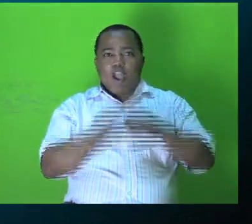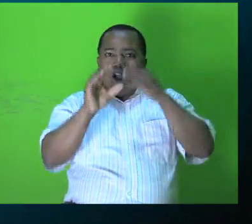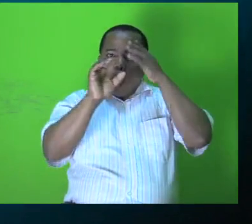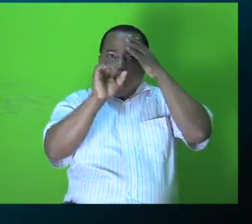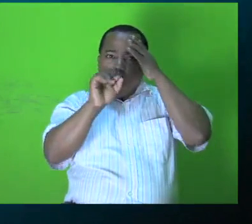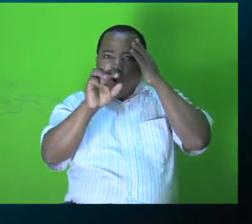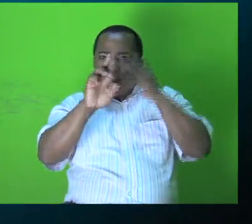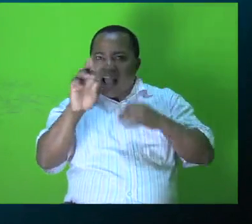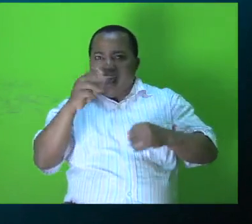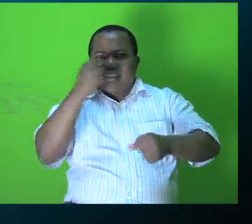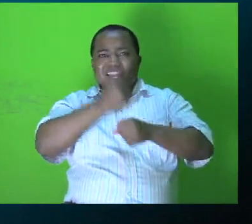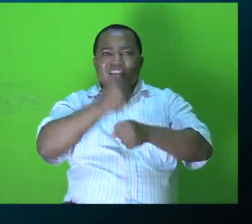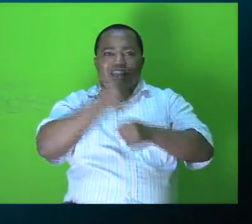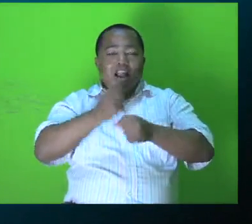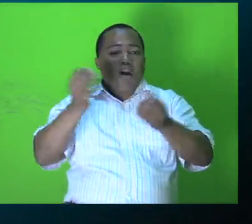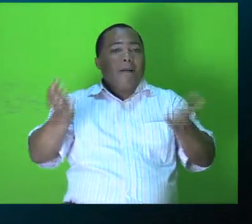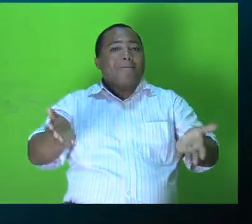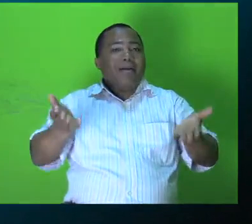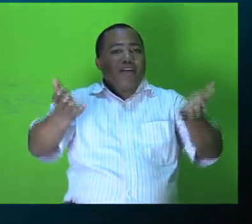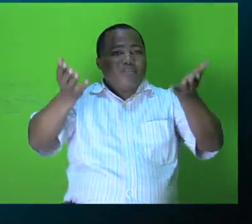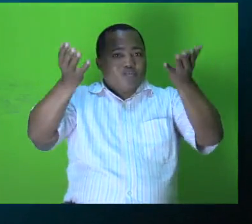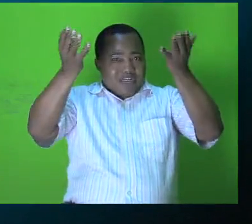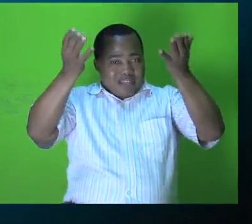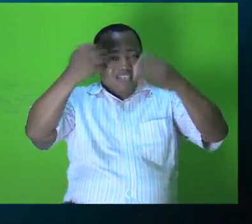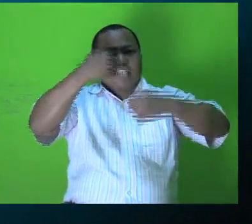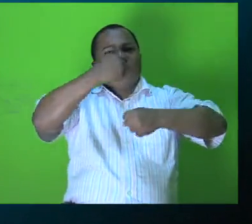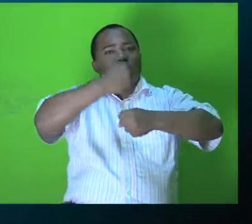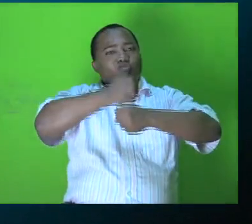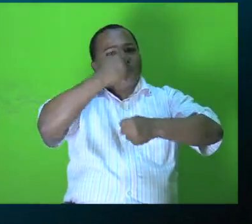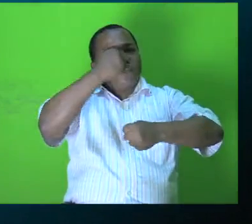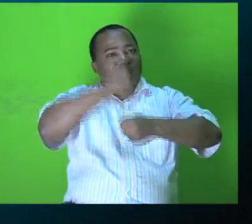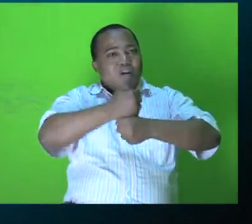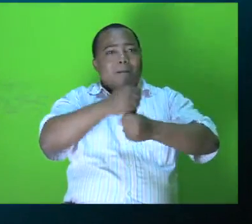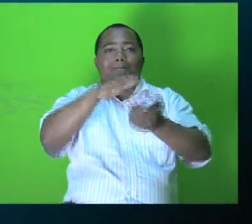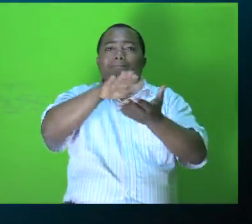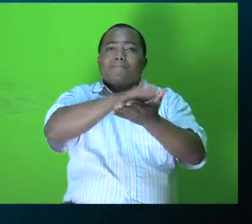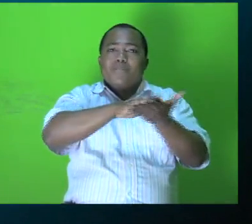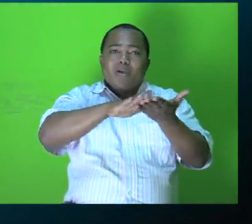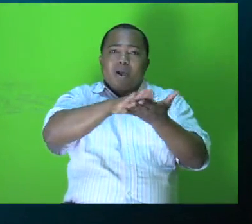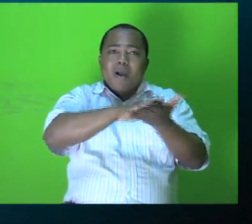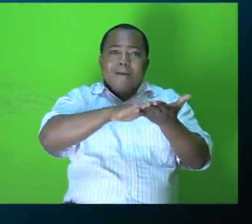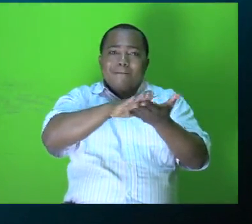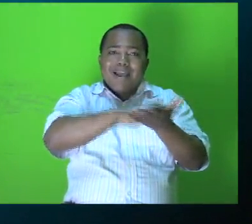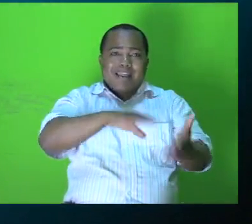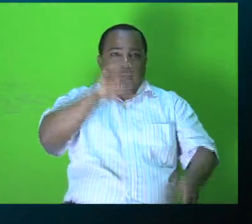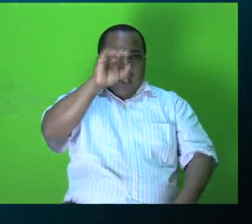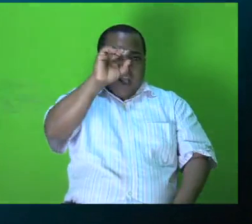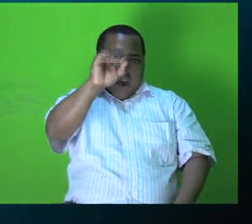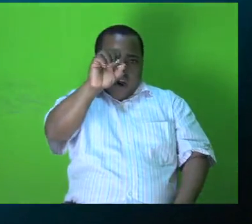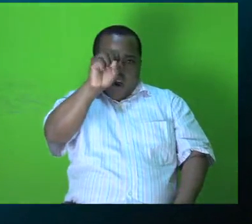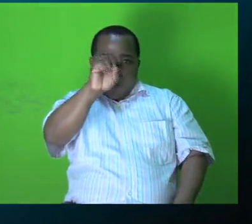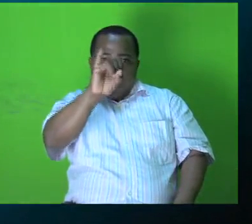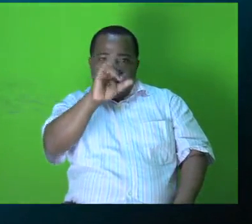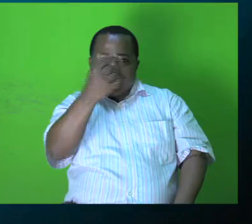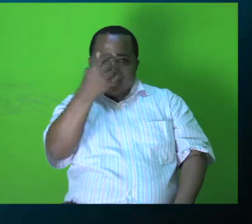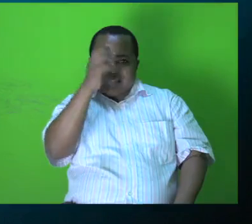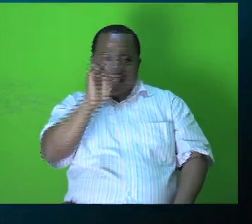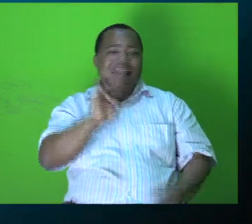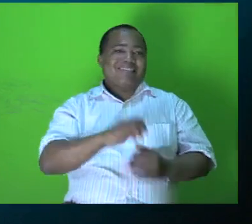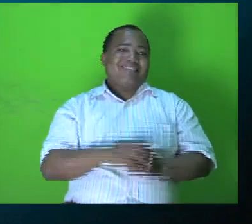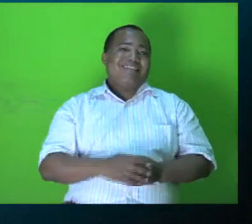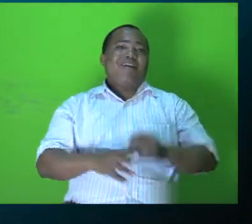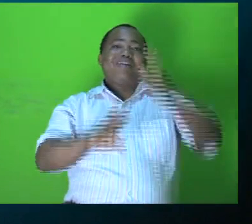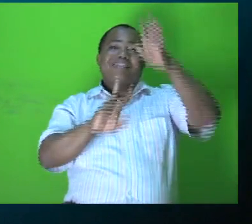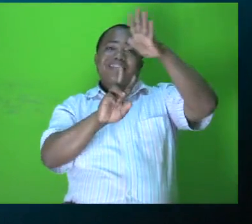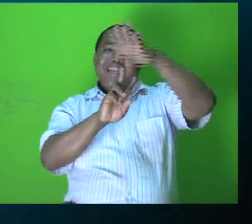ogonium undergo maturation to form primary oocytes with the